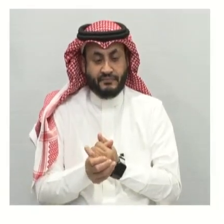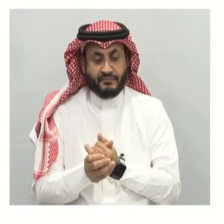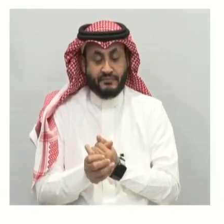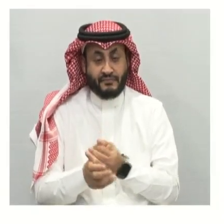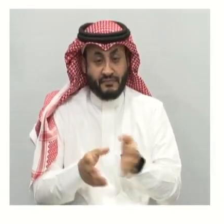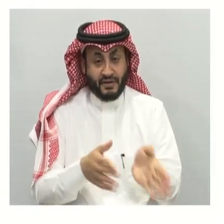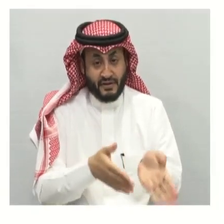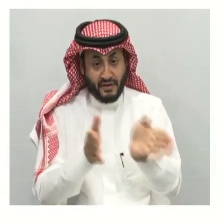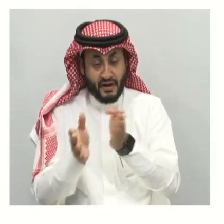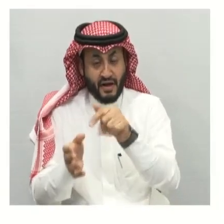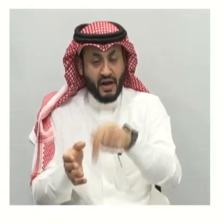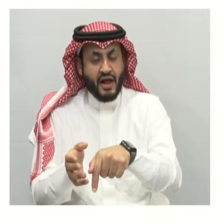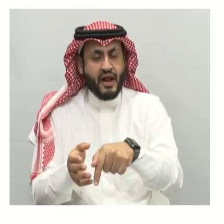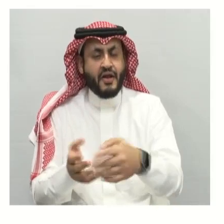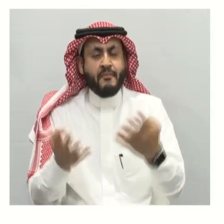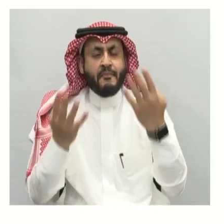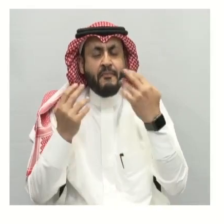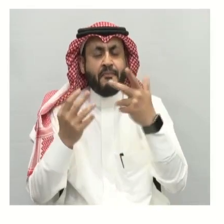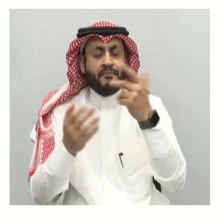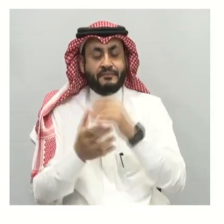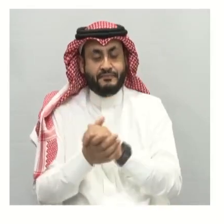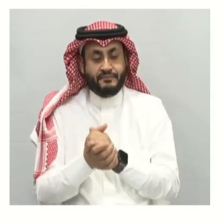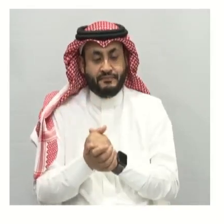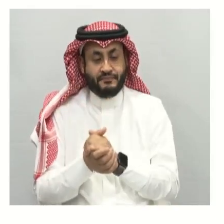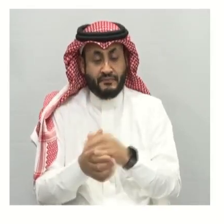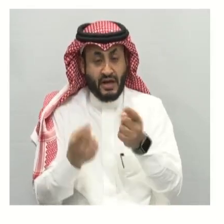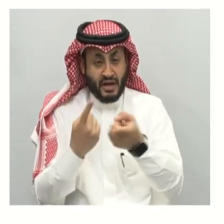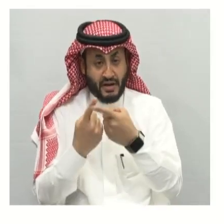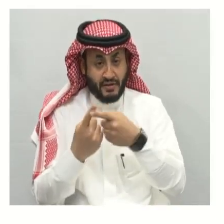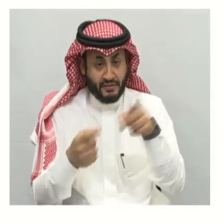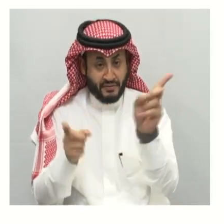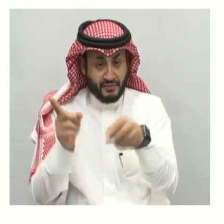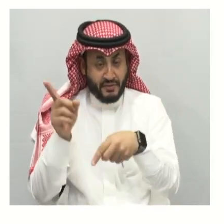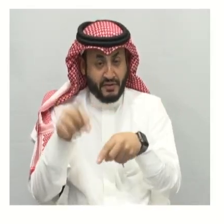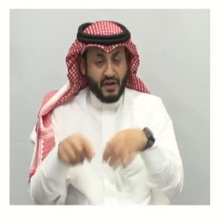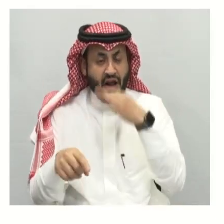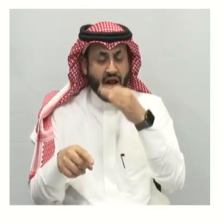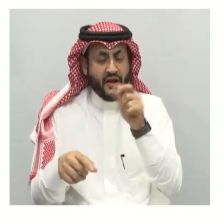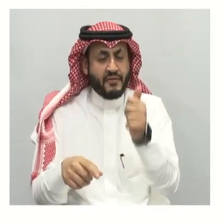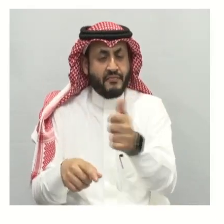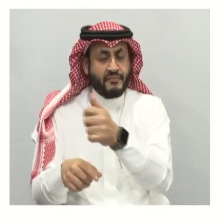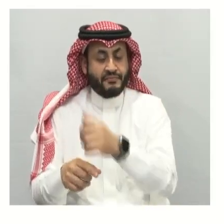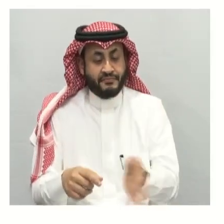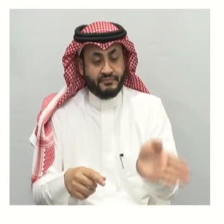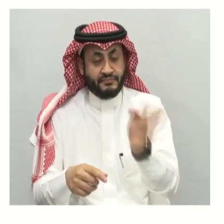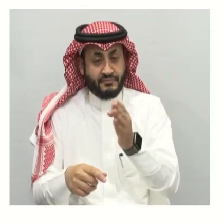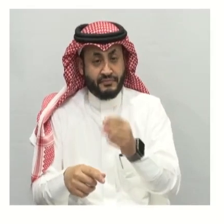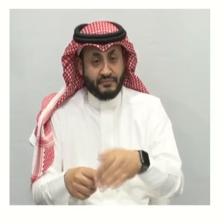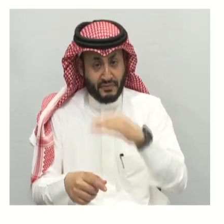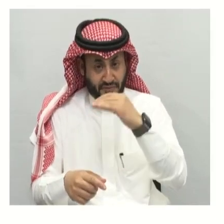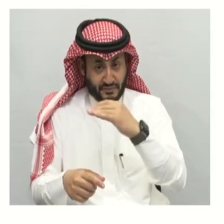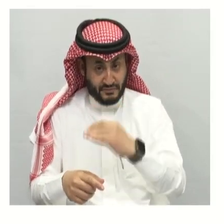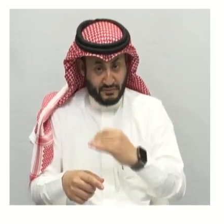So let's talk about today's objectives. Inshallah, today we are going to match sounds to letters. We are going to respond to